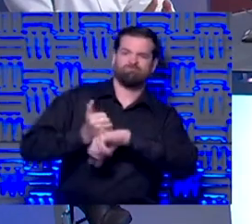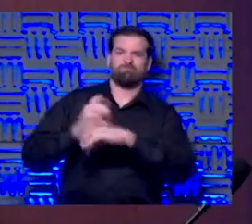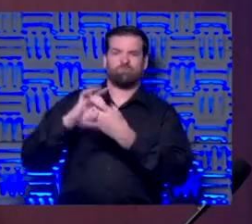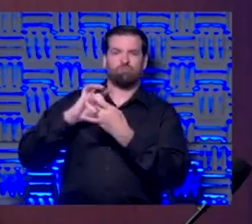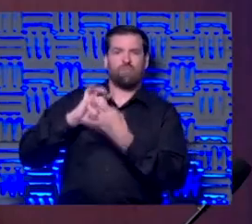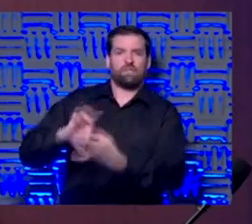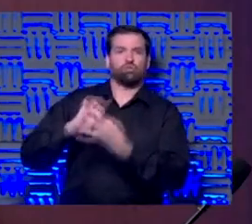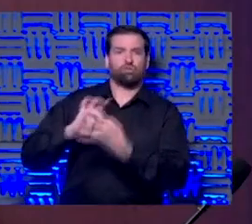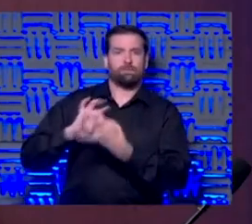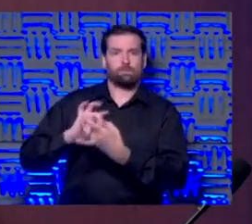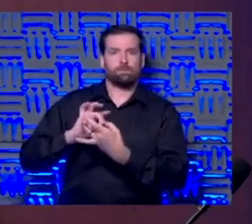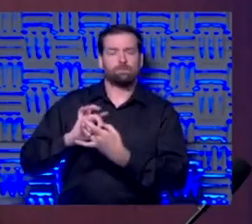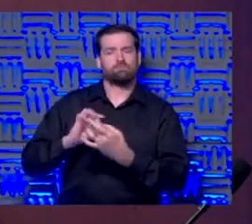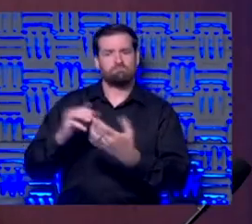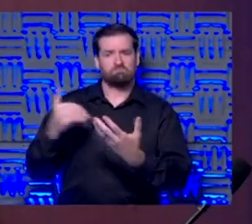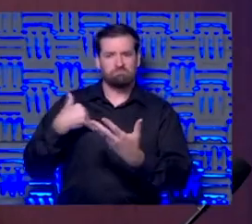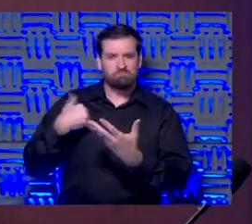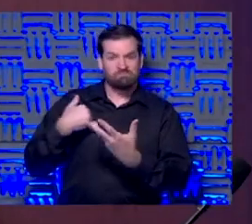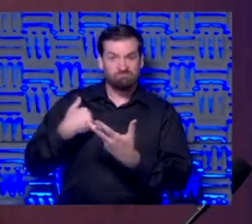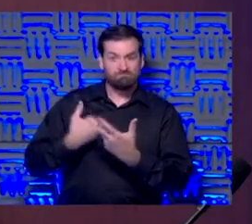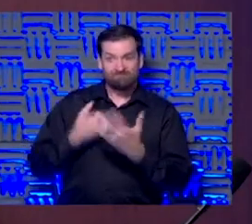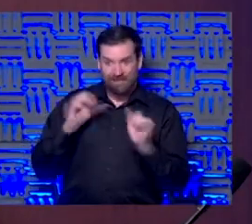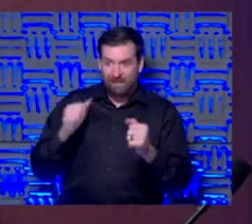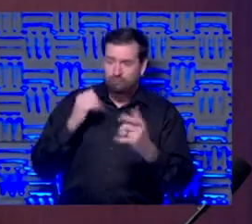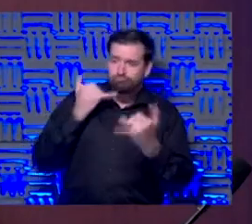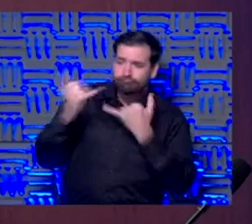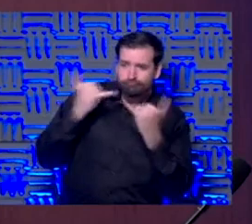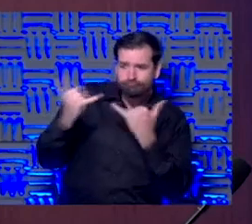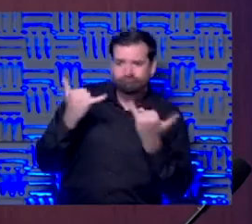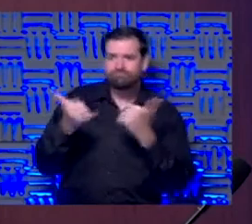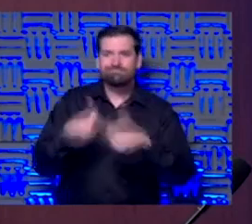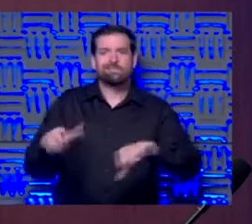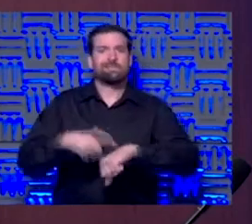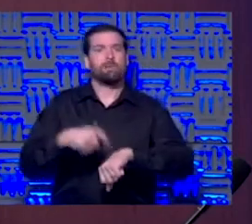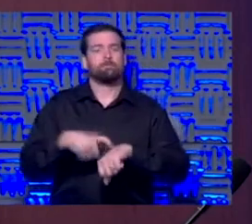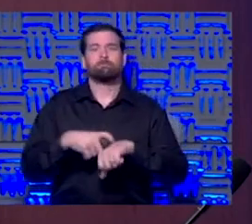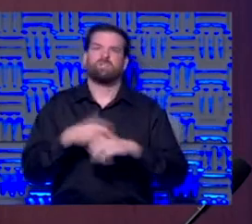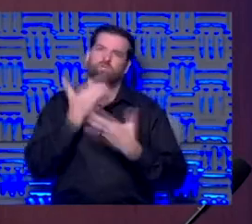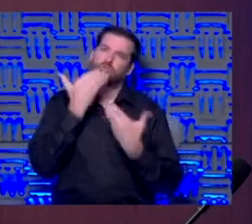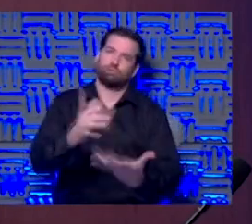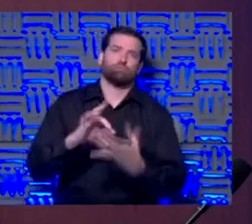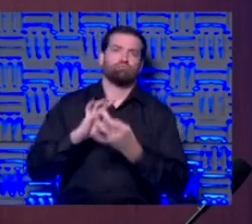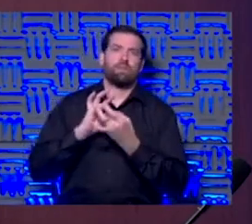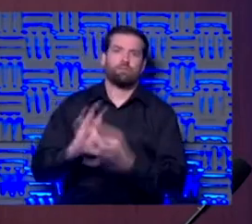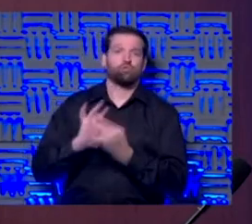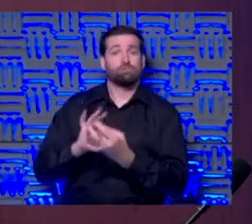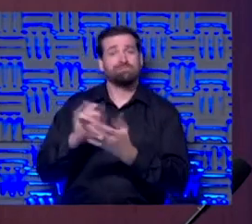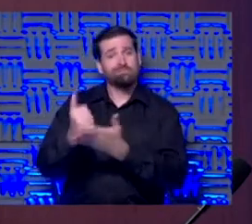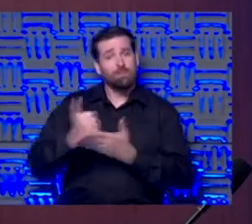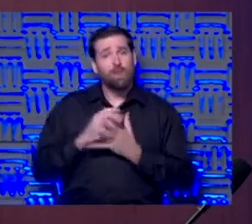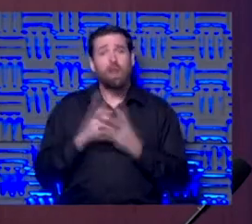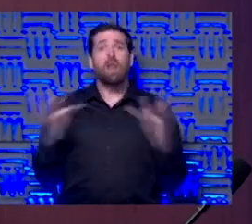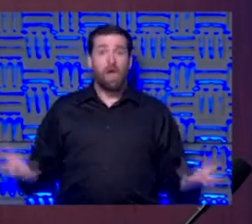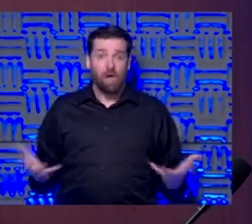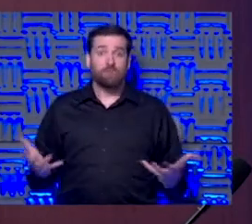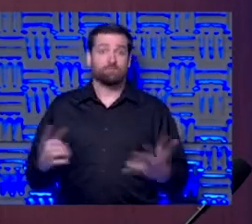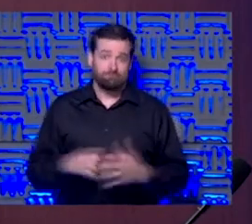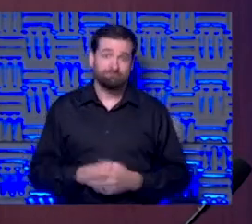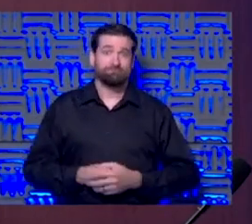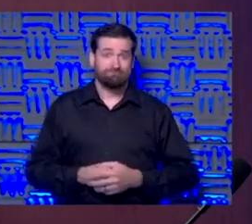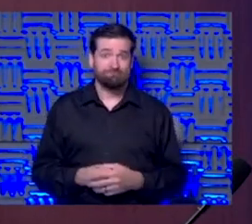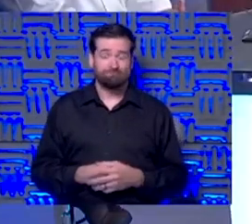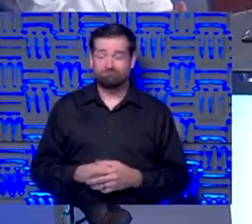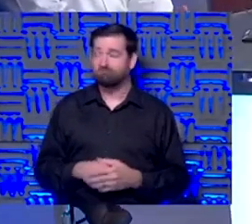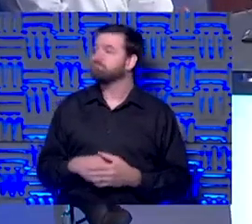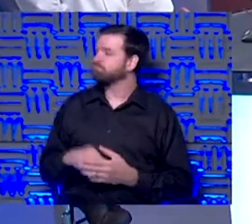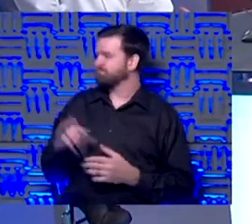relationships. Mm-hmm. And, you know, we've got each other on speed dial now, and so I feel like we've got really good relationships, which helps, well, it helps in a pinch. Tremendously. Yeah. I think, you